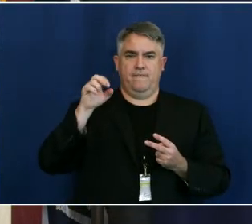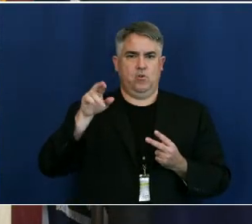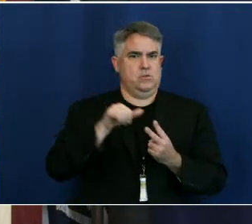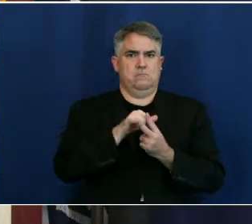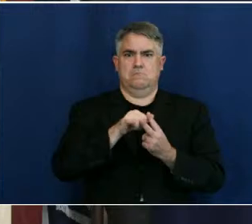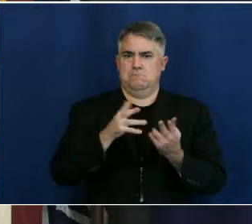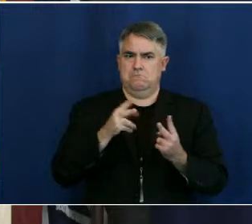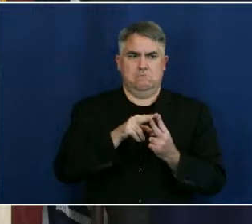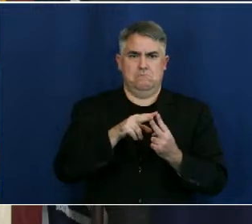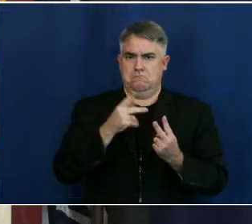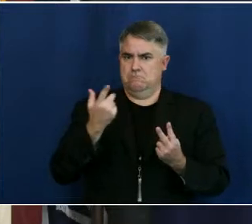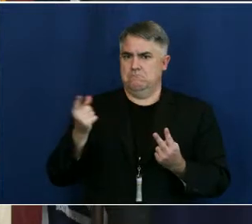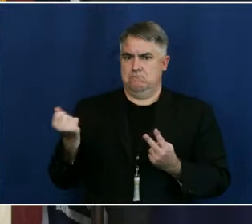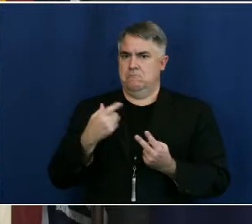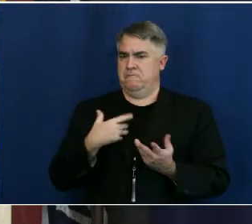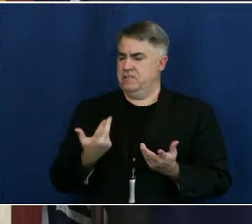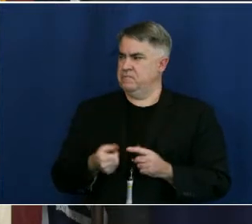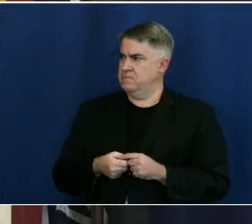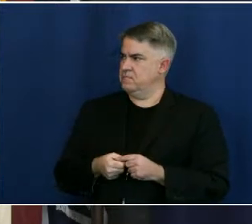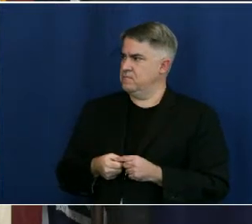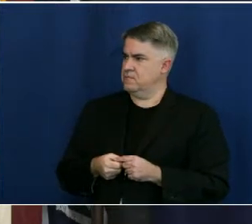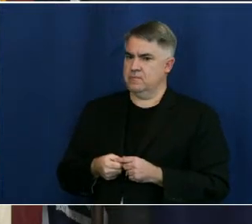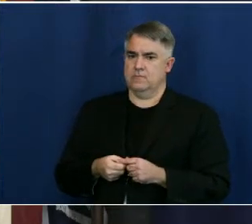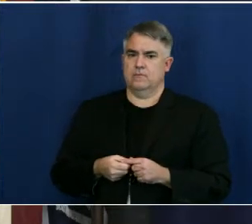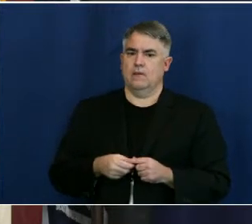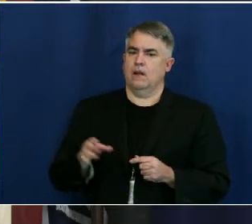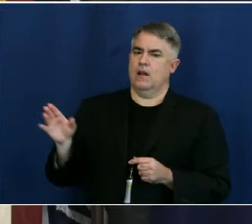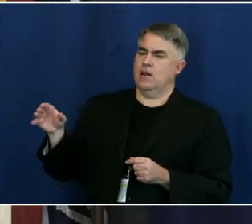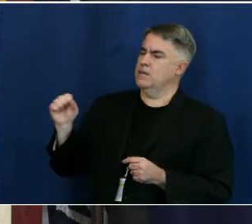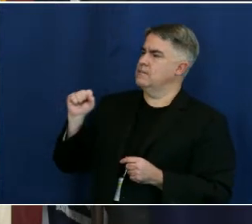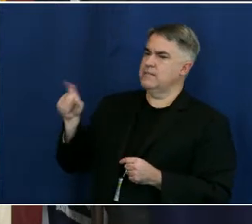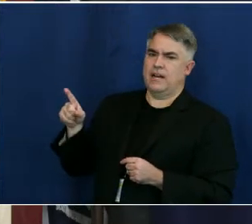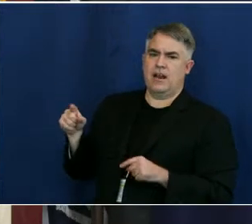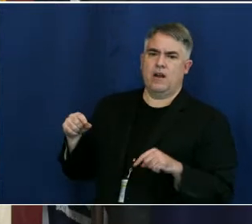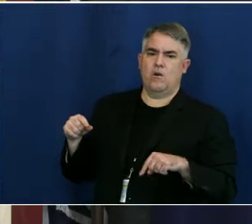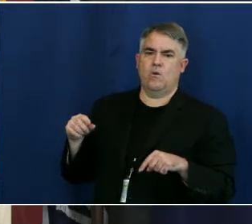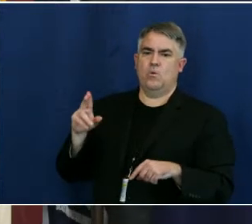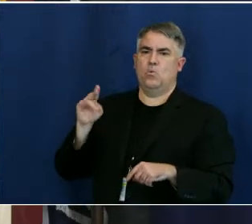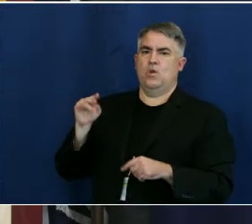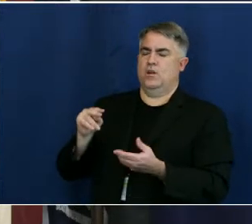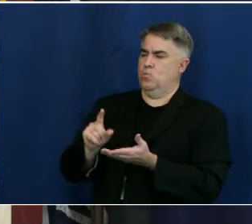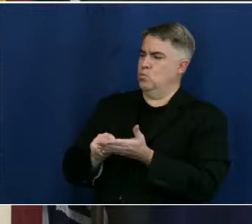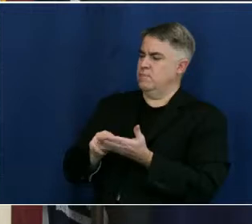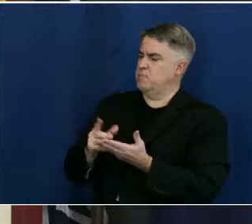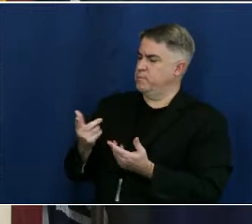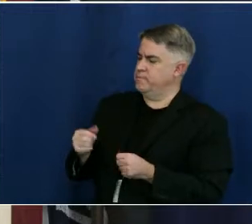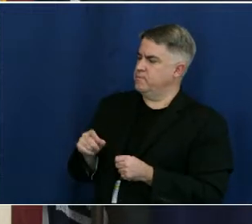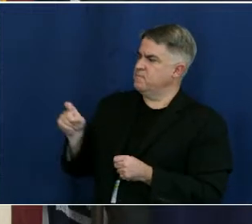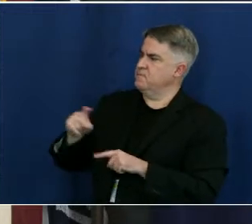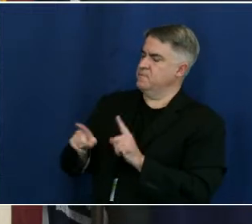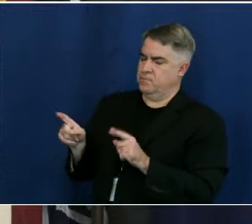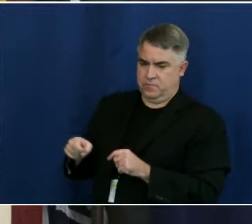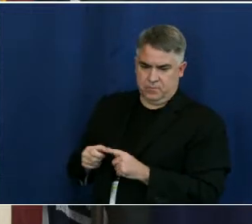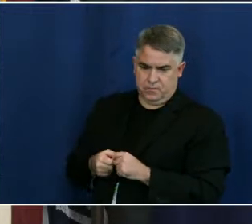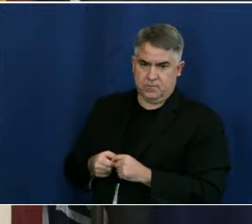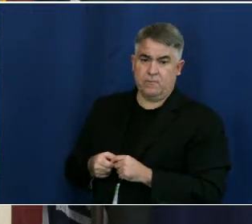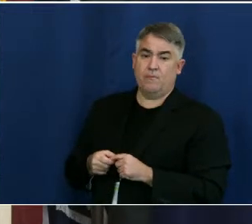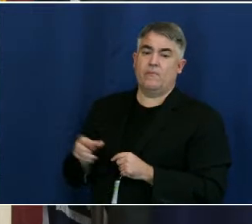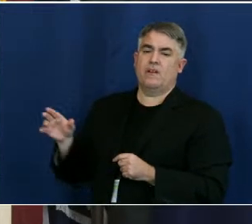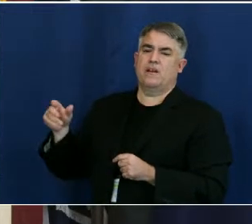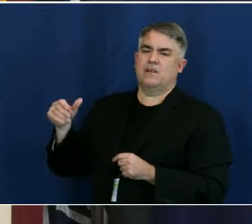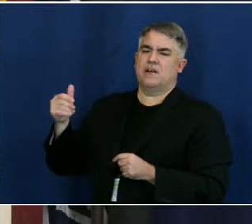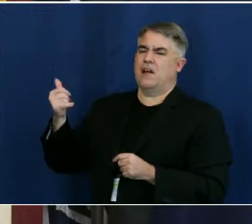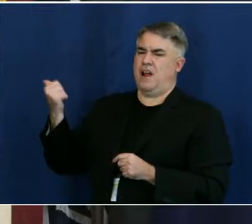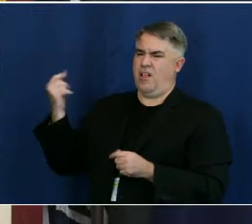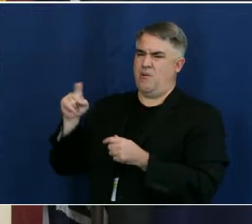Jonathan Wozen at the San Diego Union Tribune, please state your question. Yeah, a couple of vaccine-related questions. The first,